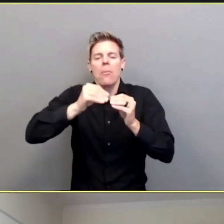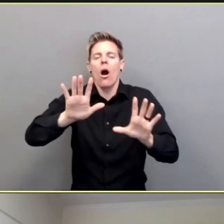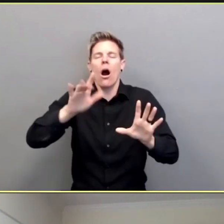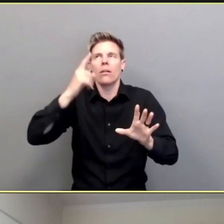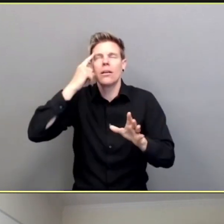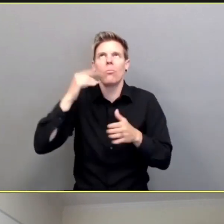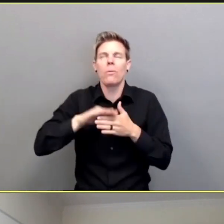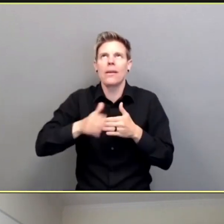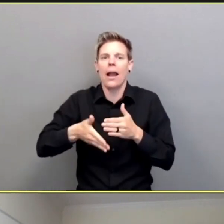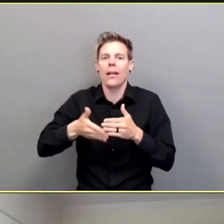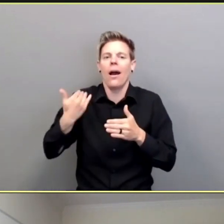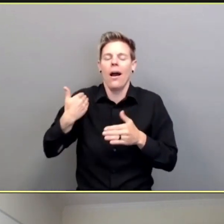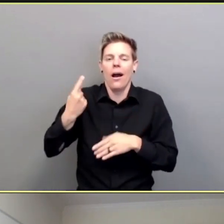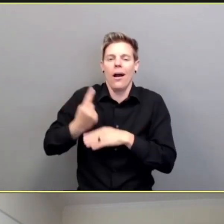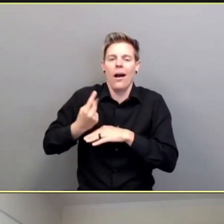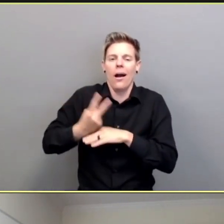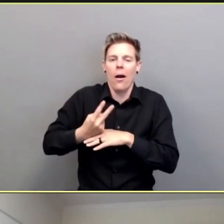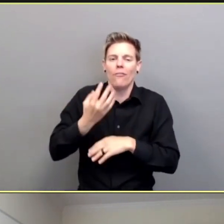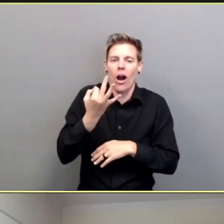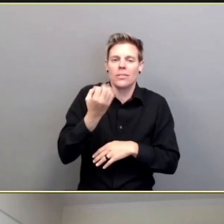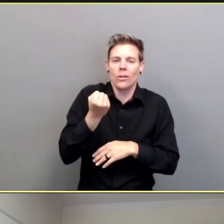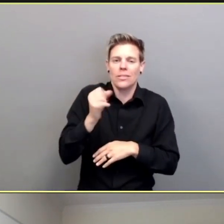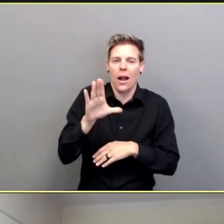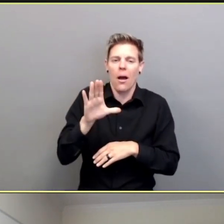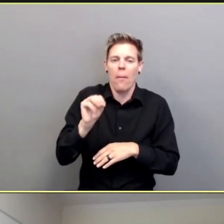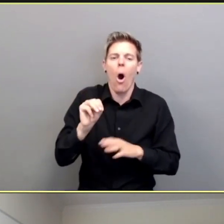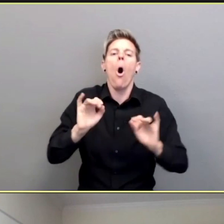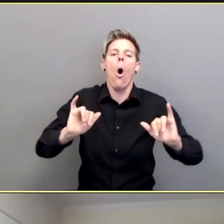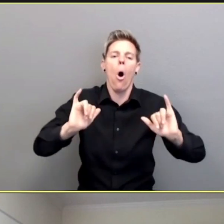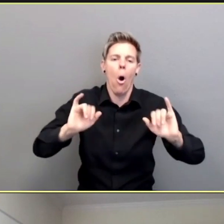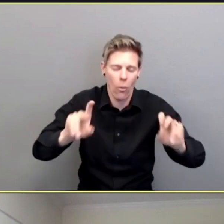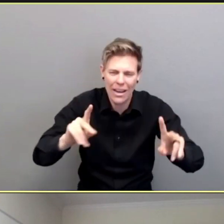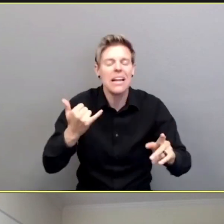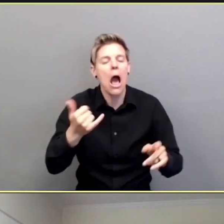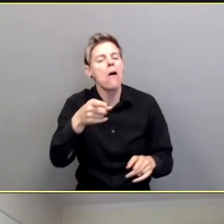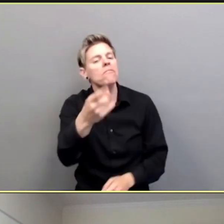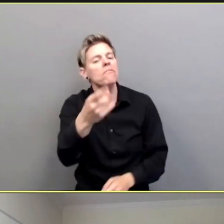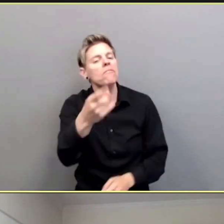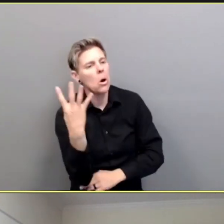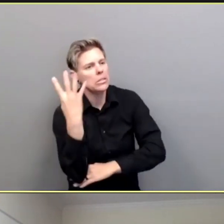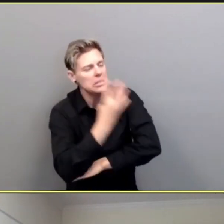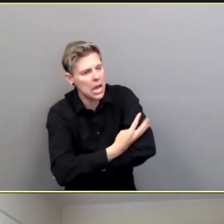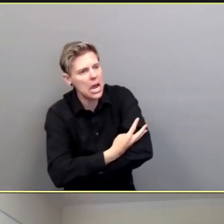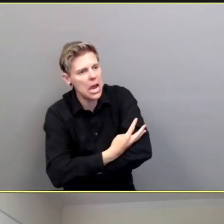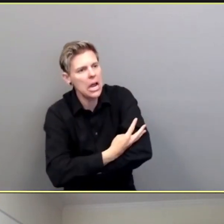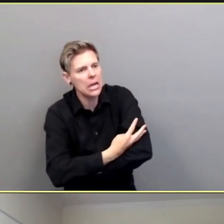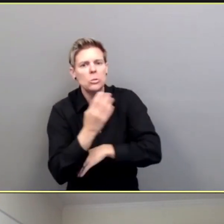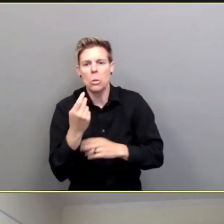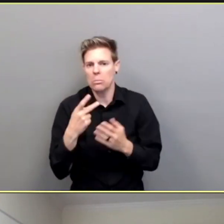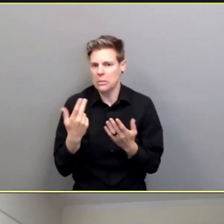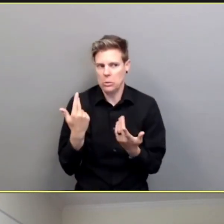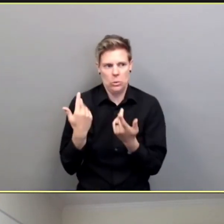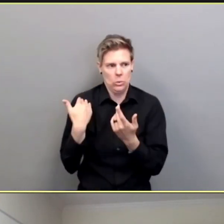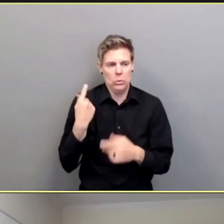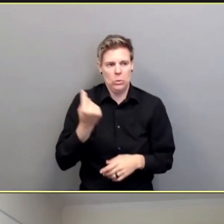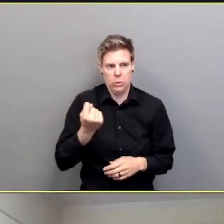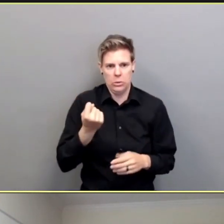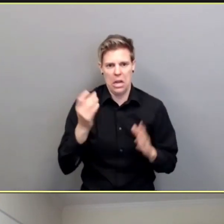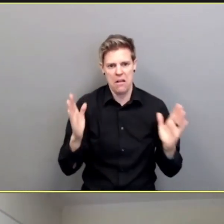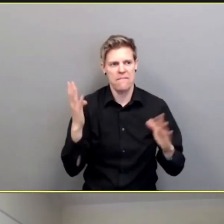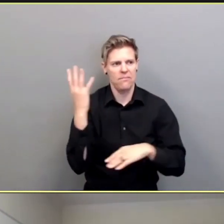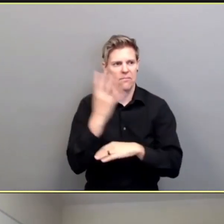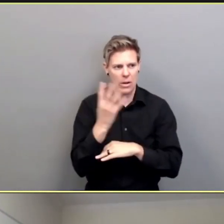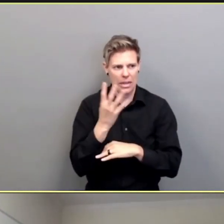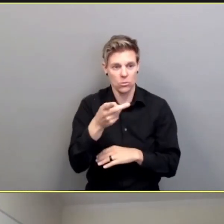even, there's even a better excuse this week because it came out, normally it came out on Tuesday for 4 days. Normally it's Monday for 3,